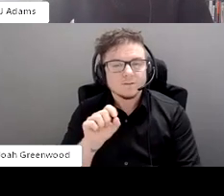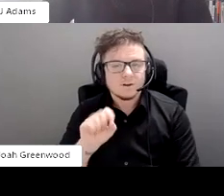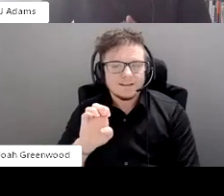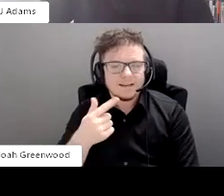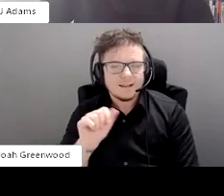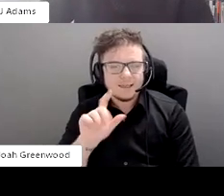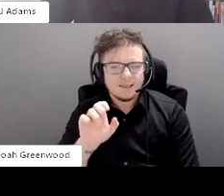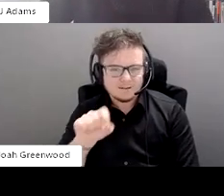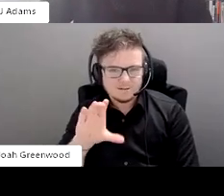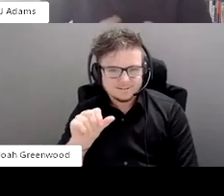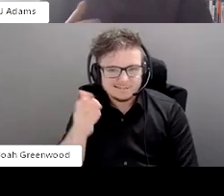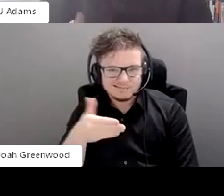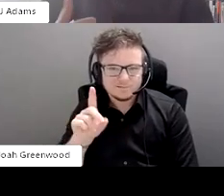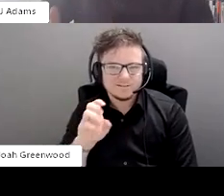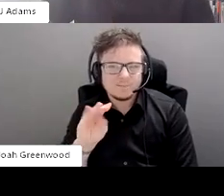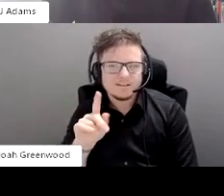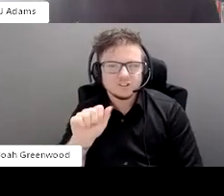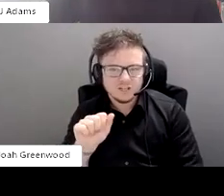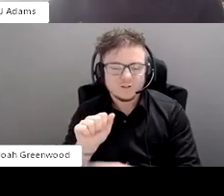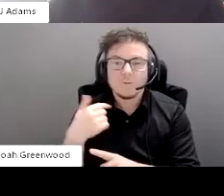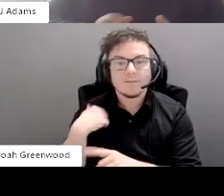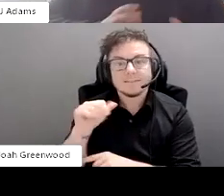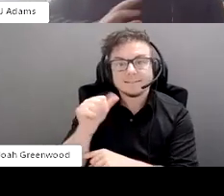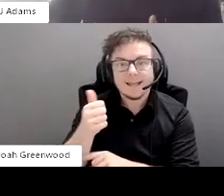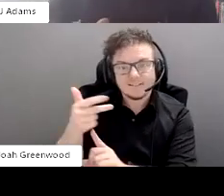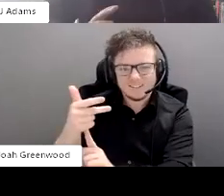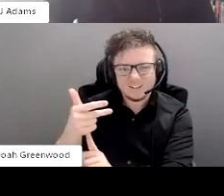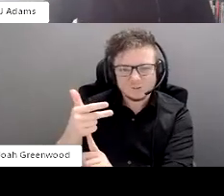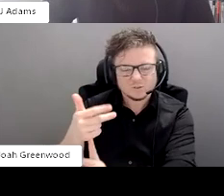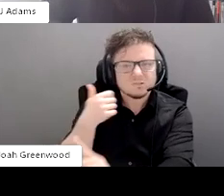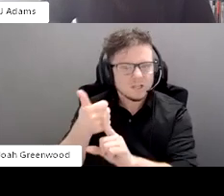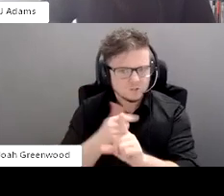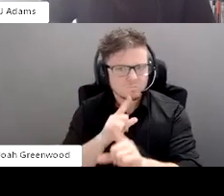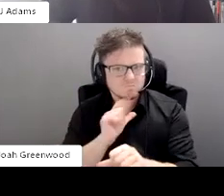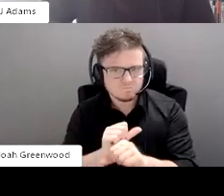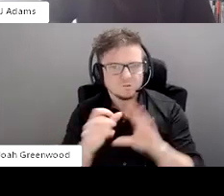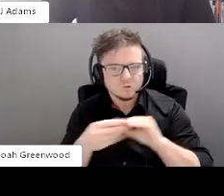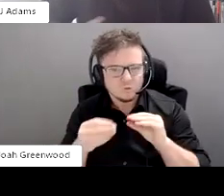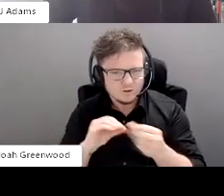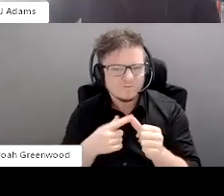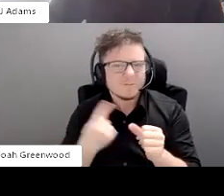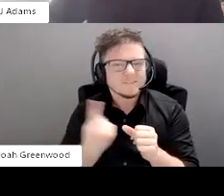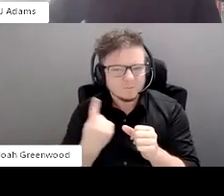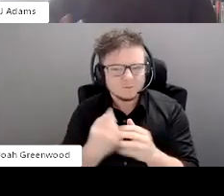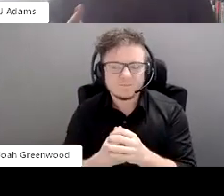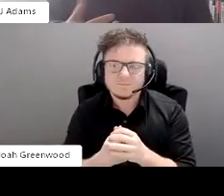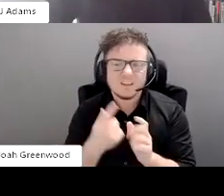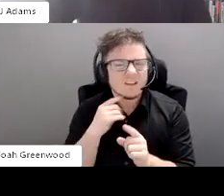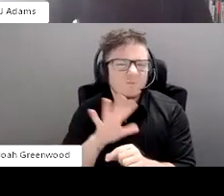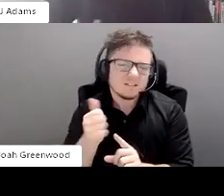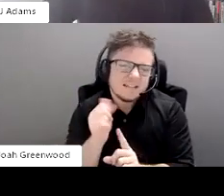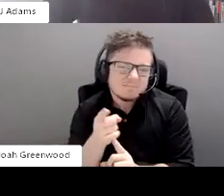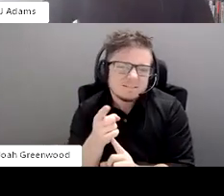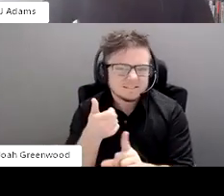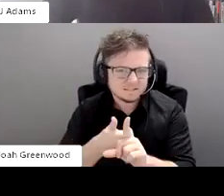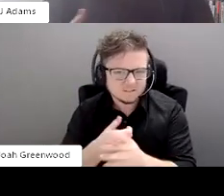egale.ca/dementia, you can hear 10 real stories. So they're about 3 minutes in length. And their stories not only